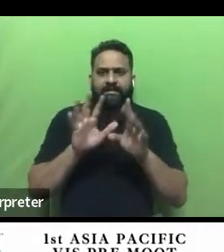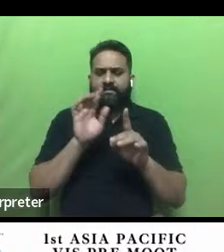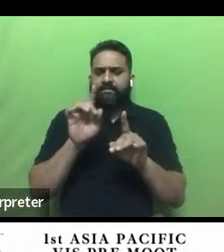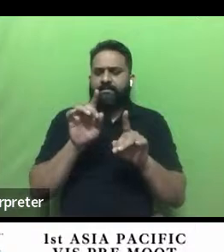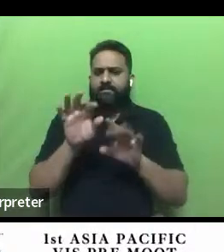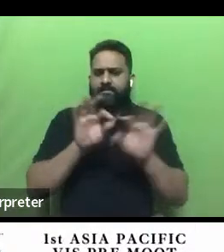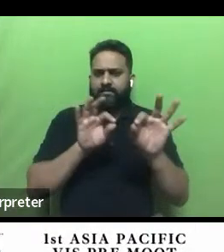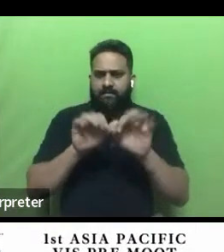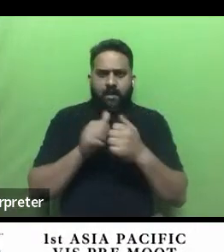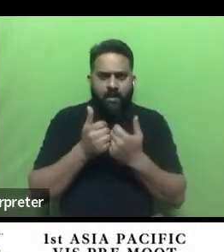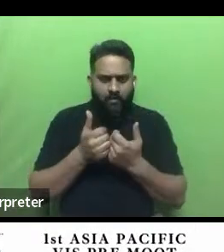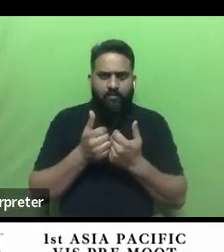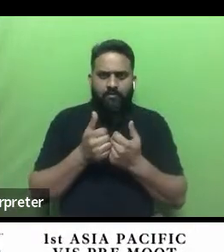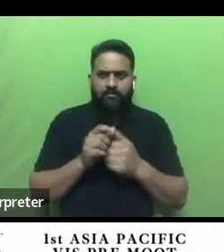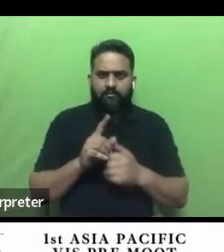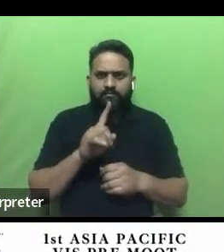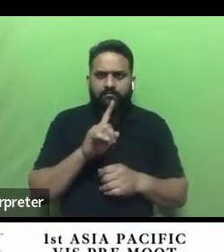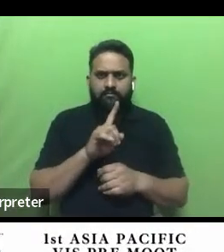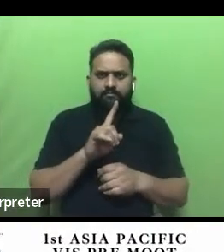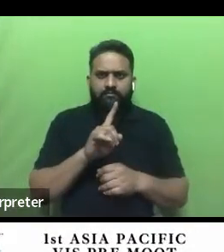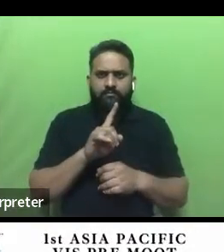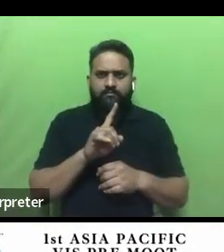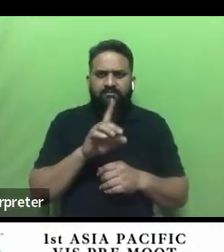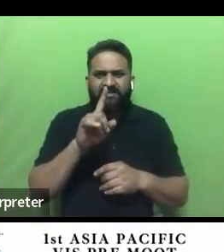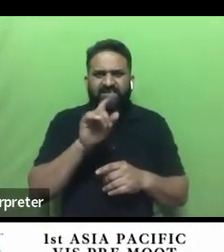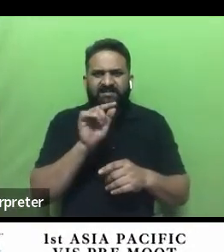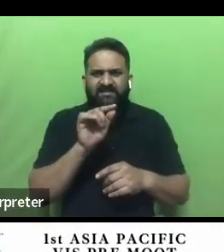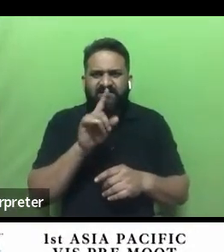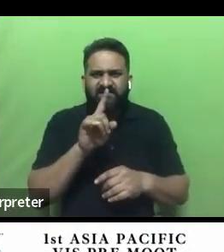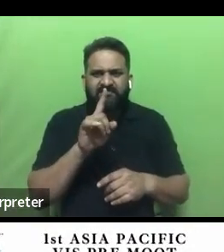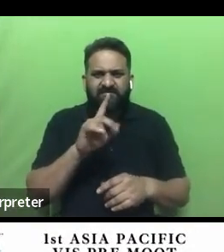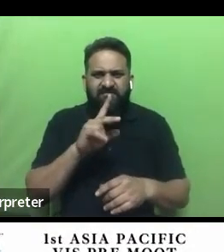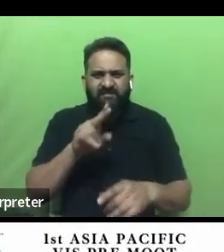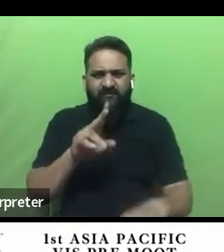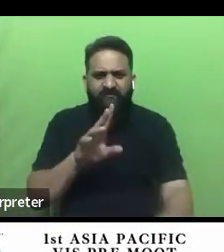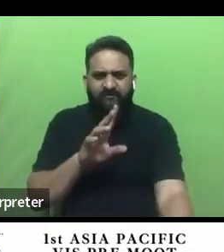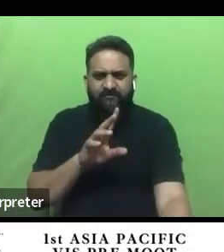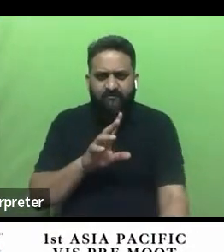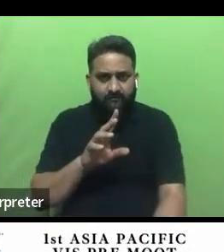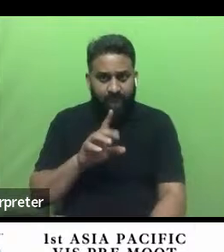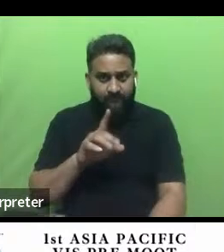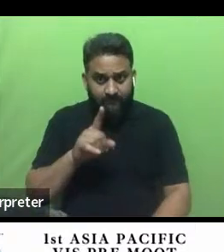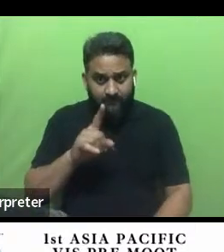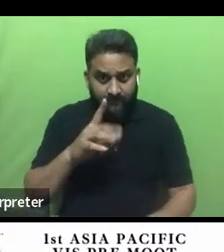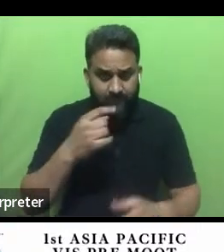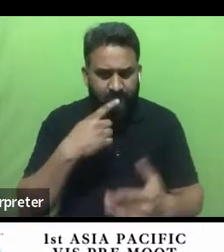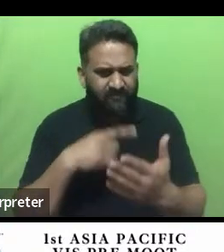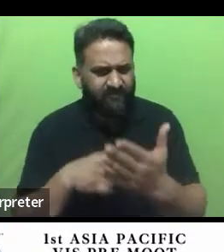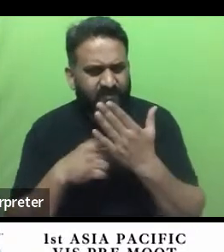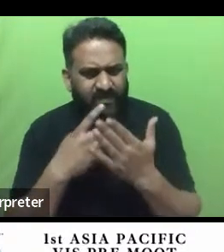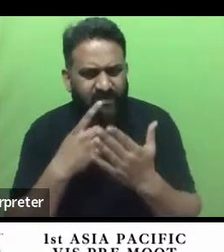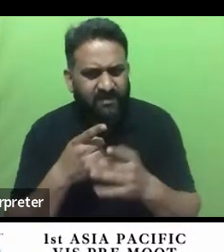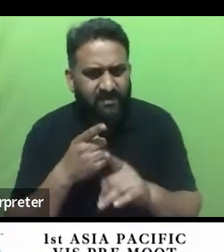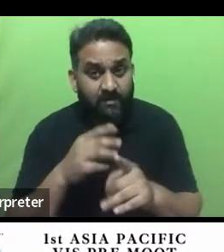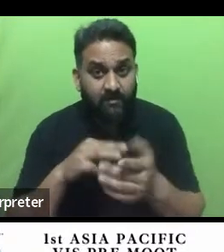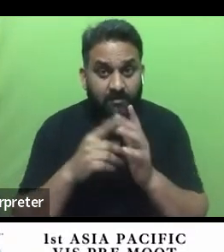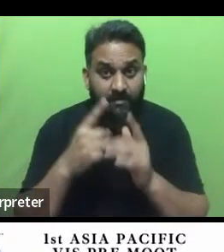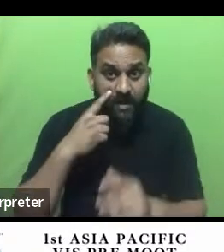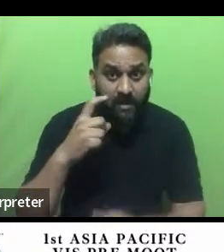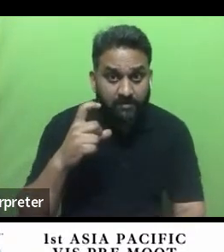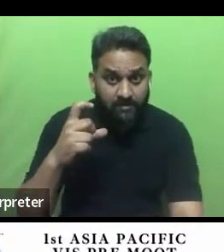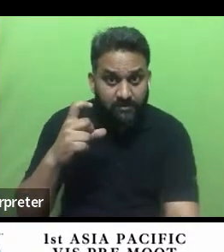the arbitration agreement. Excuse me, may I interrupt and ask, are you stating that under the ICC rules